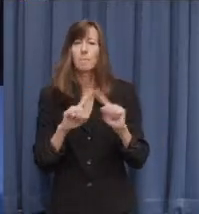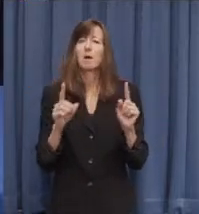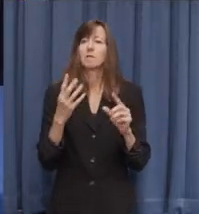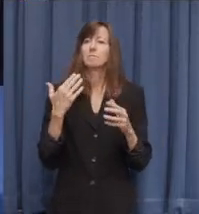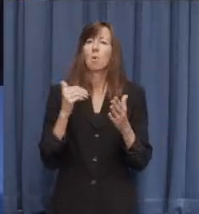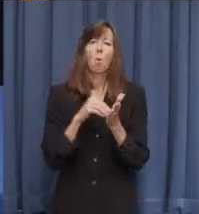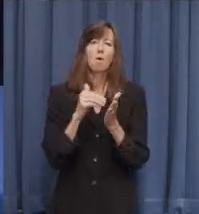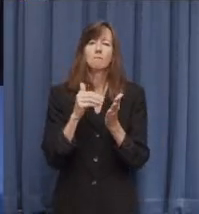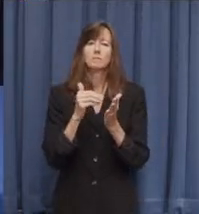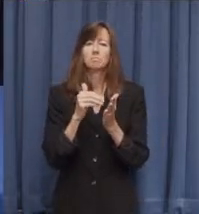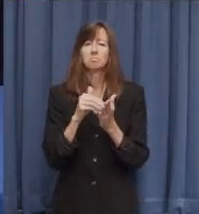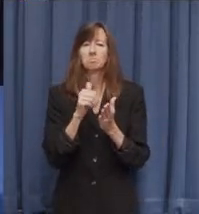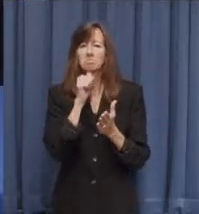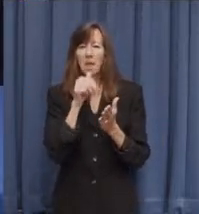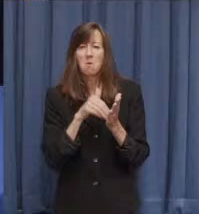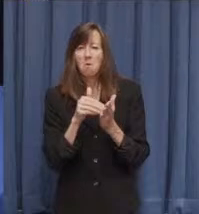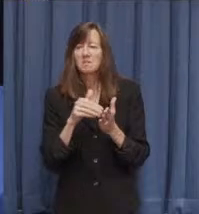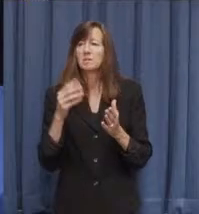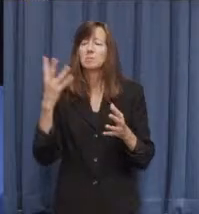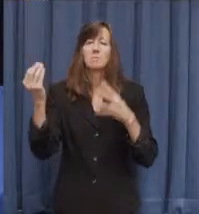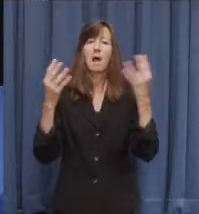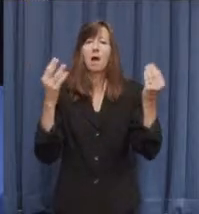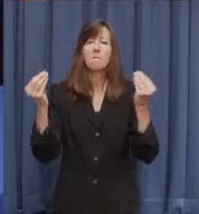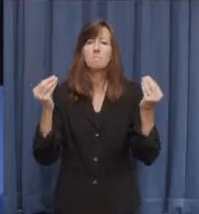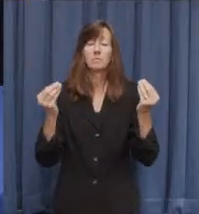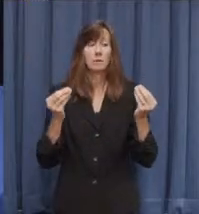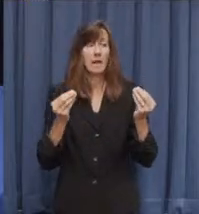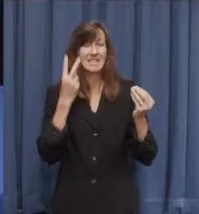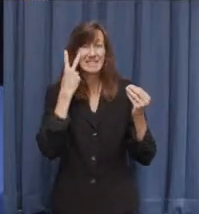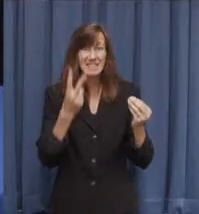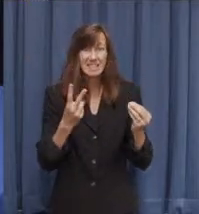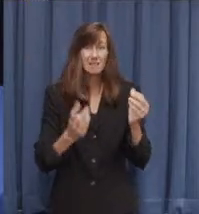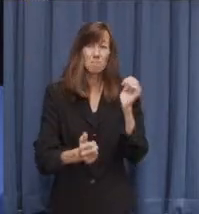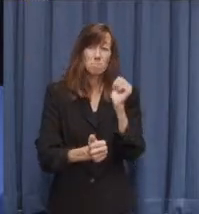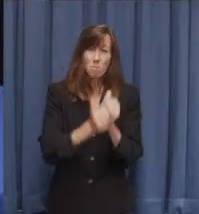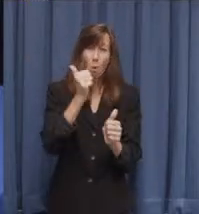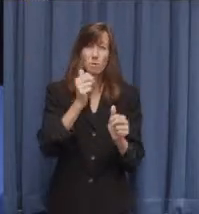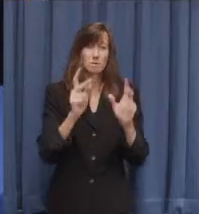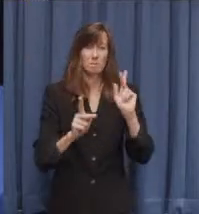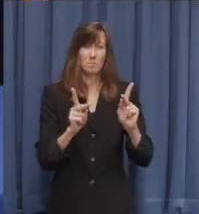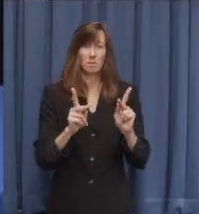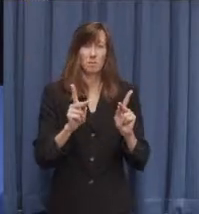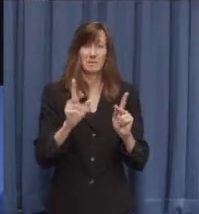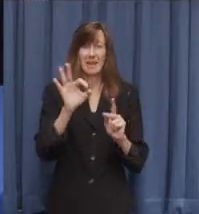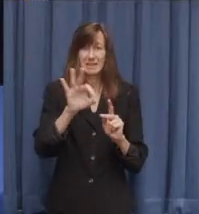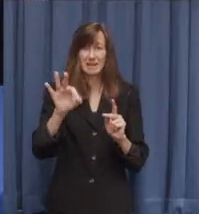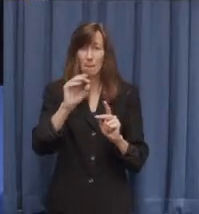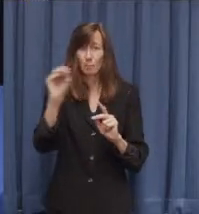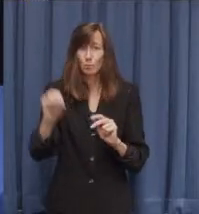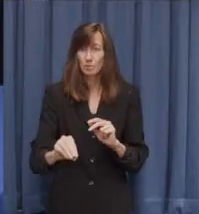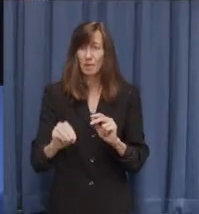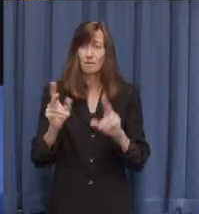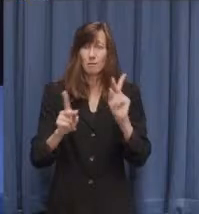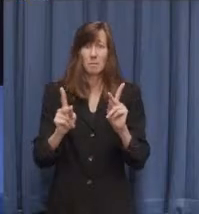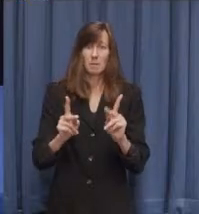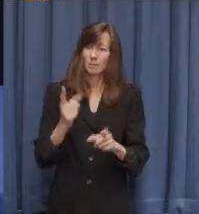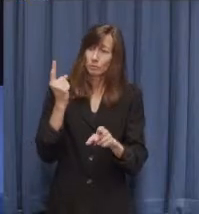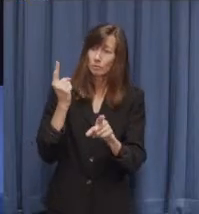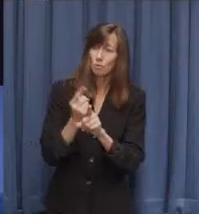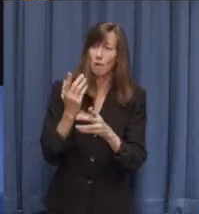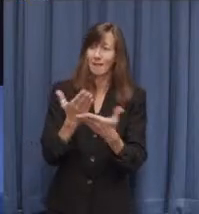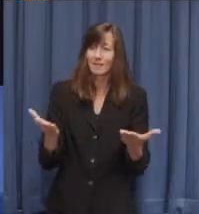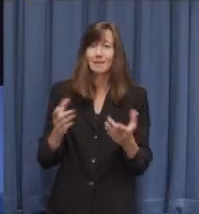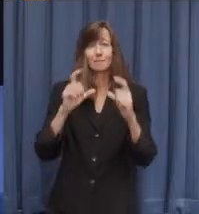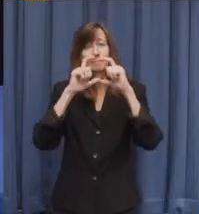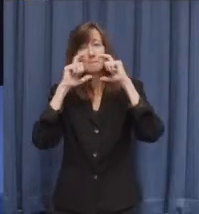99+% of people are absolutely doing the right thing. And thank you so much for being one of those people. I